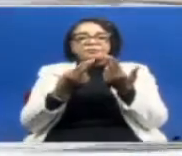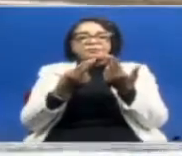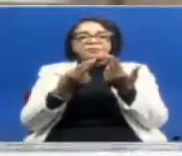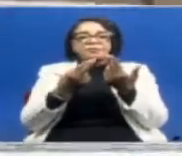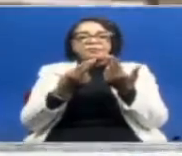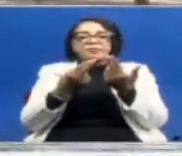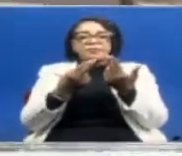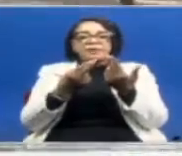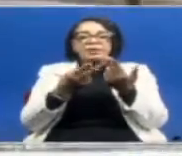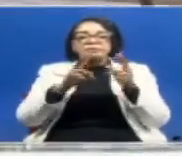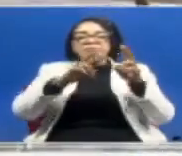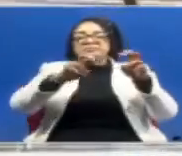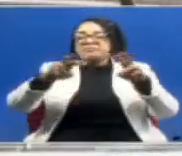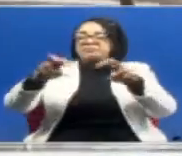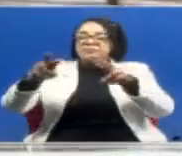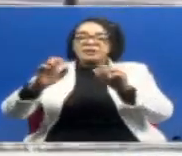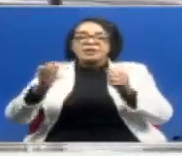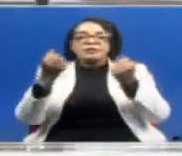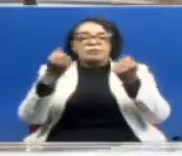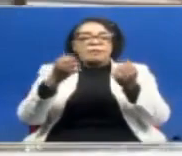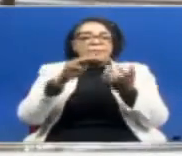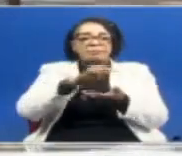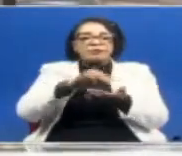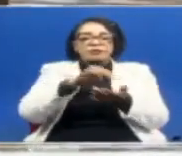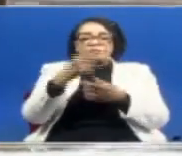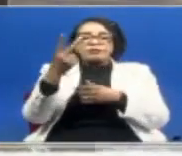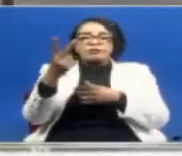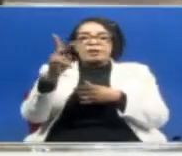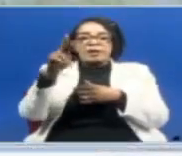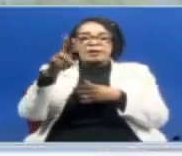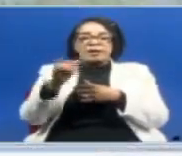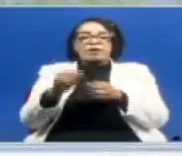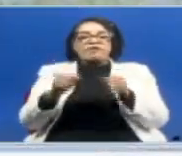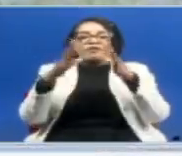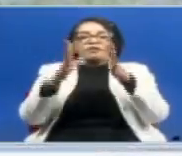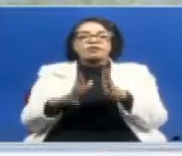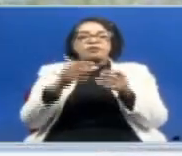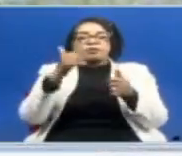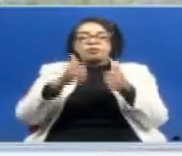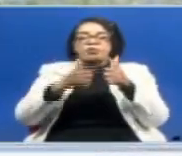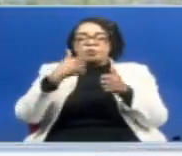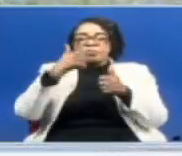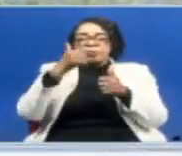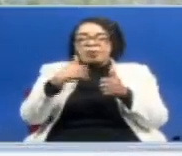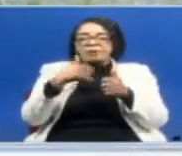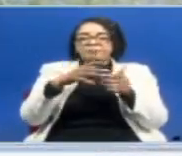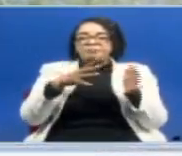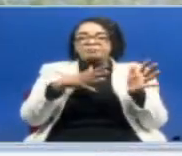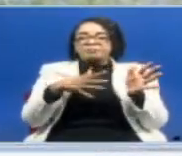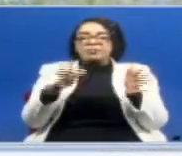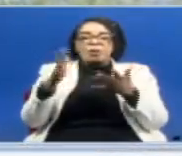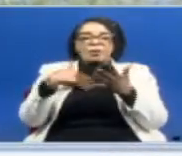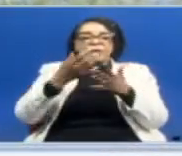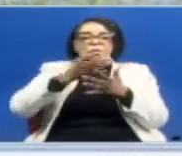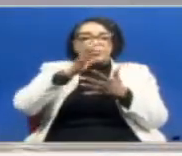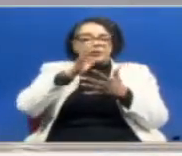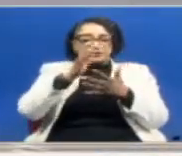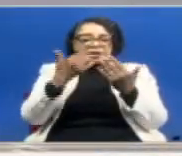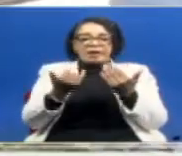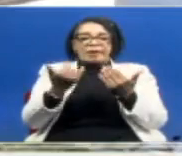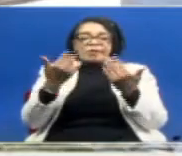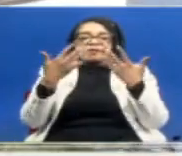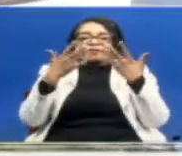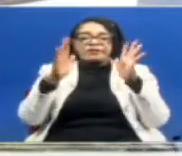The search and rescue mission of two KRA officials who were swept away by floodwaters at River Ramisi Bridge came to an end on